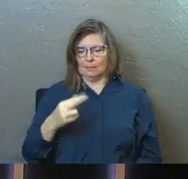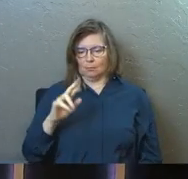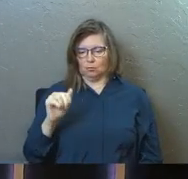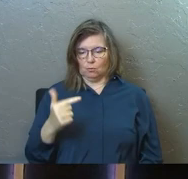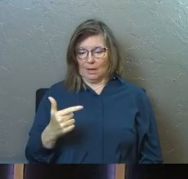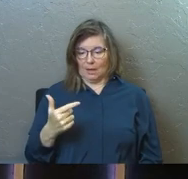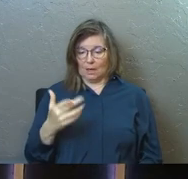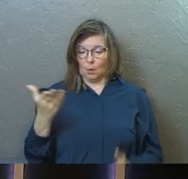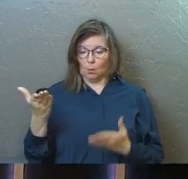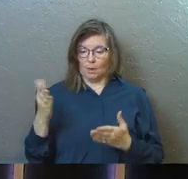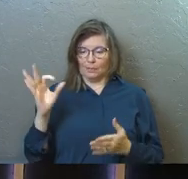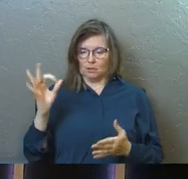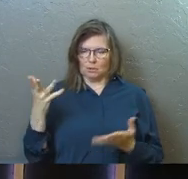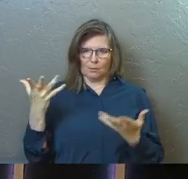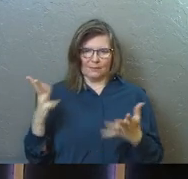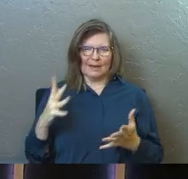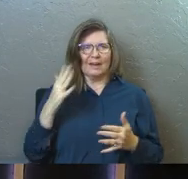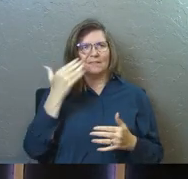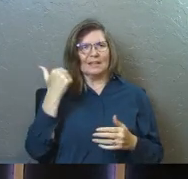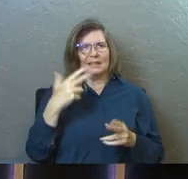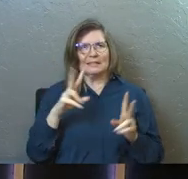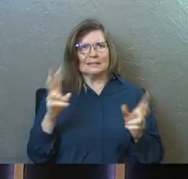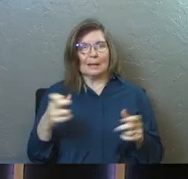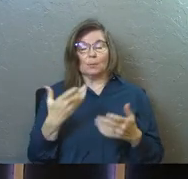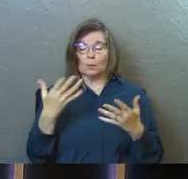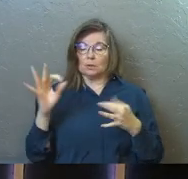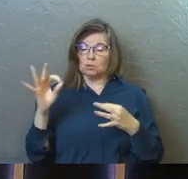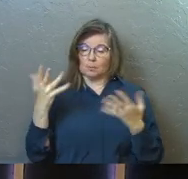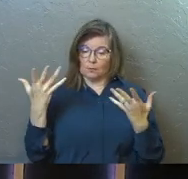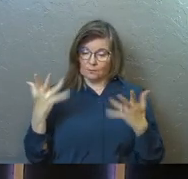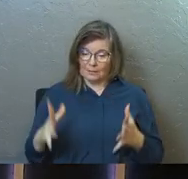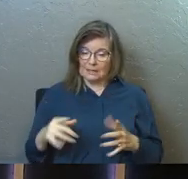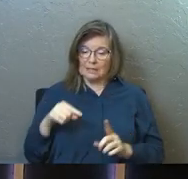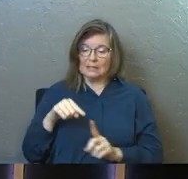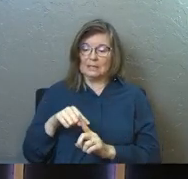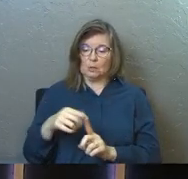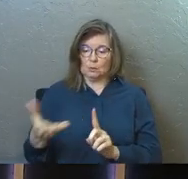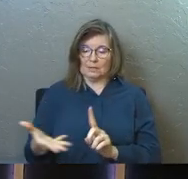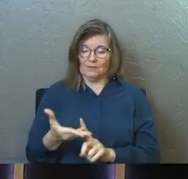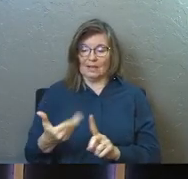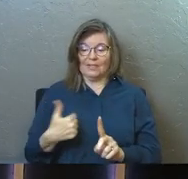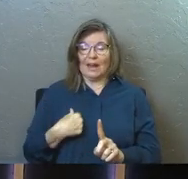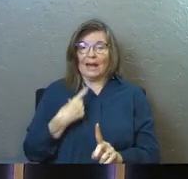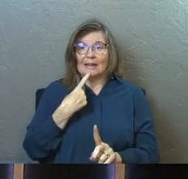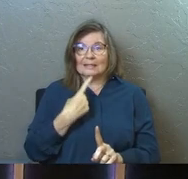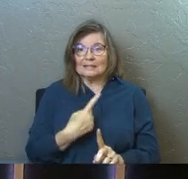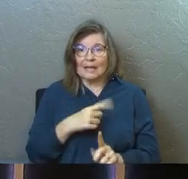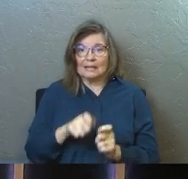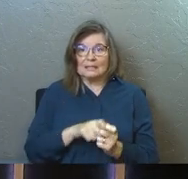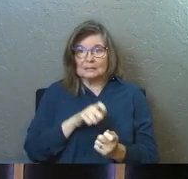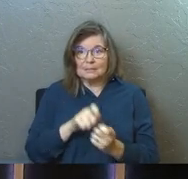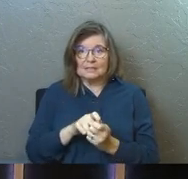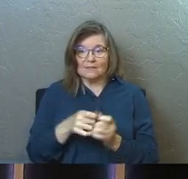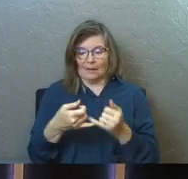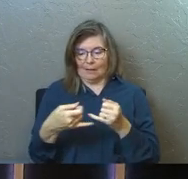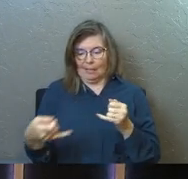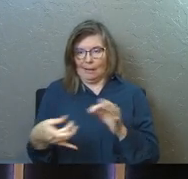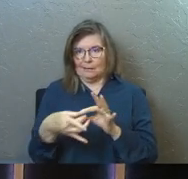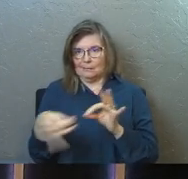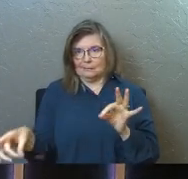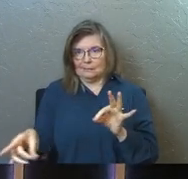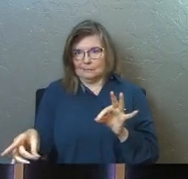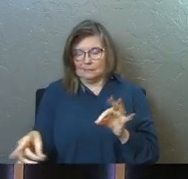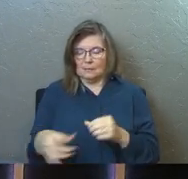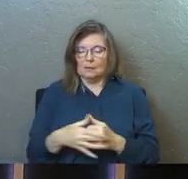and after the sermon was over, and I forget what the topic was, but after the sermon was over, he was convinced that I had said a particular line,